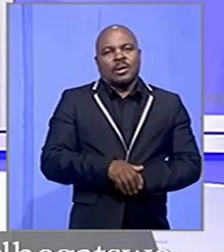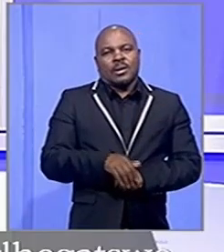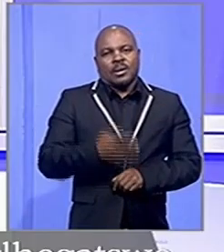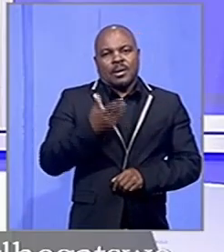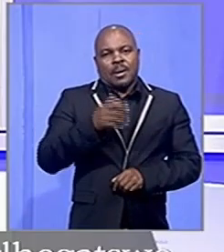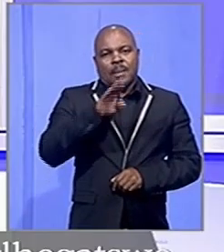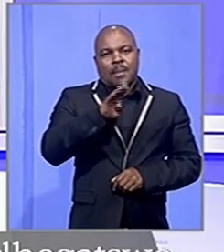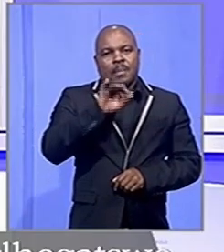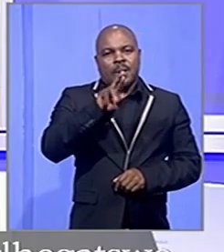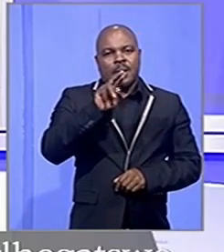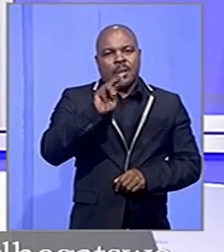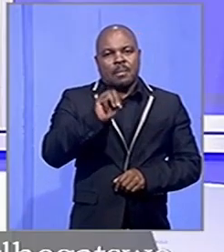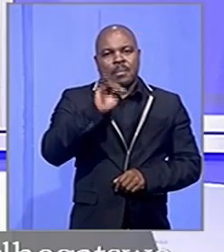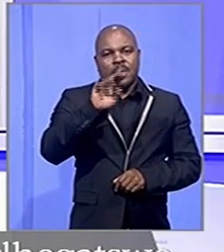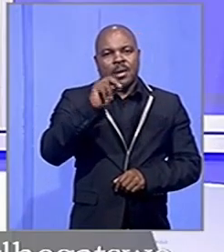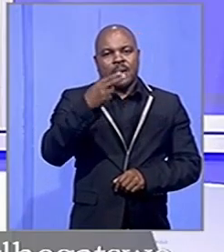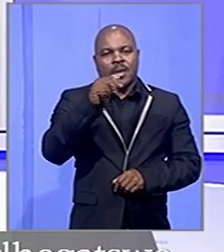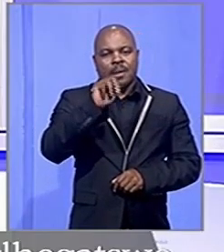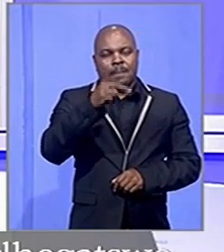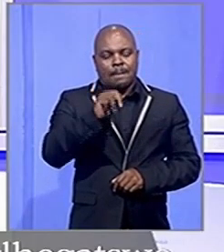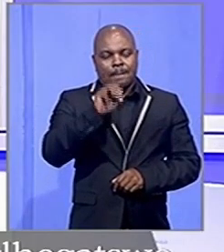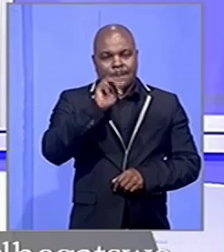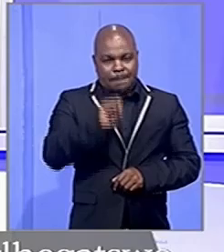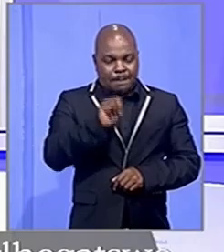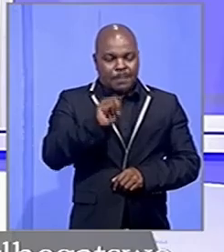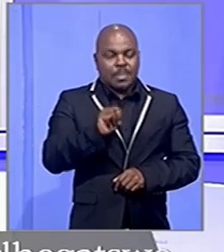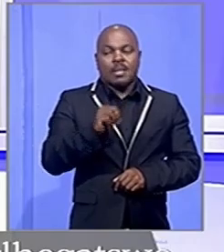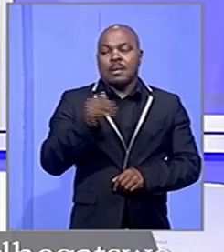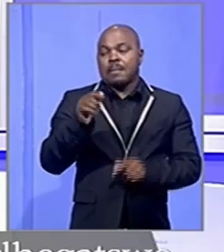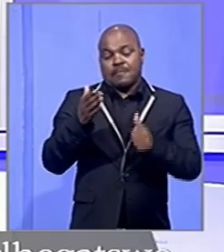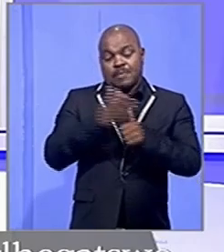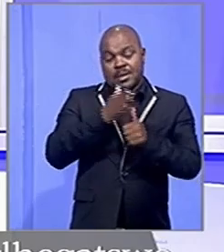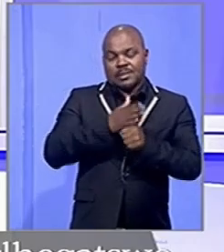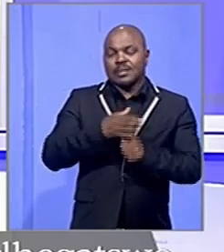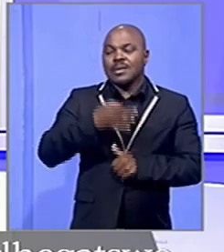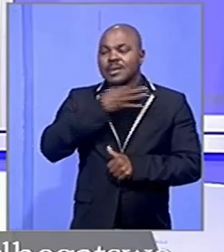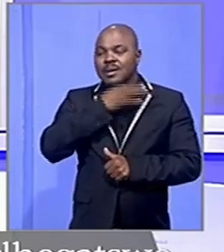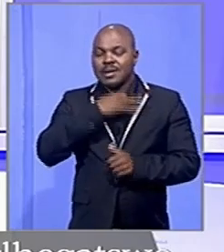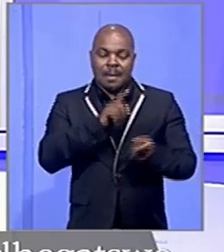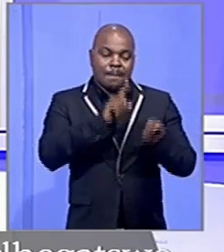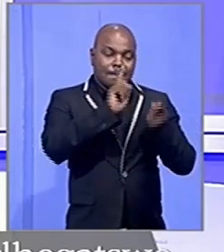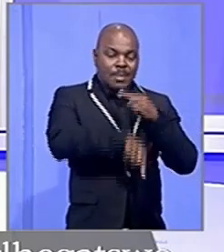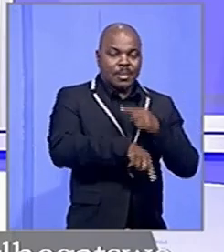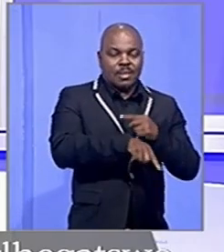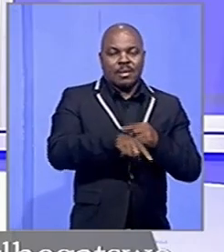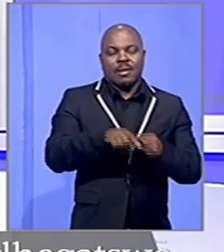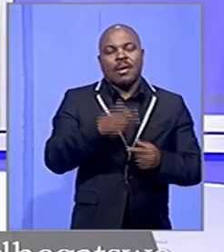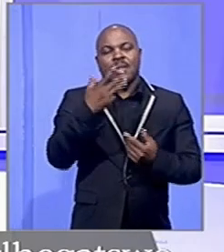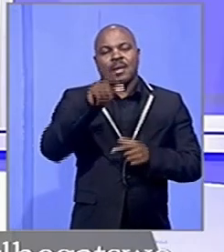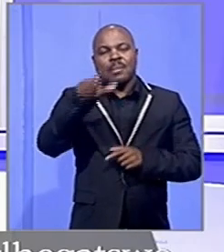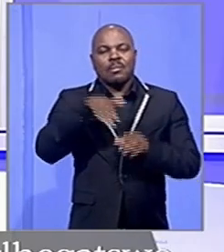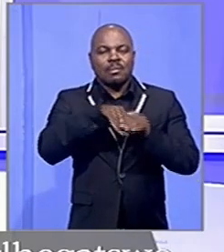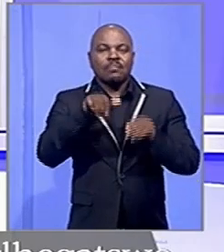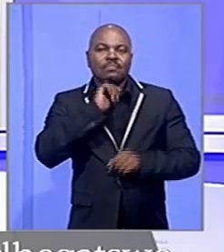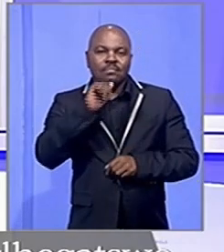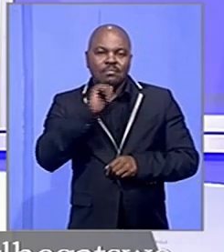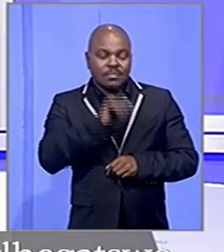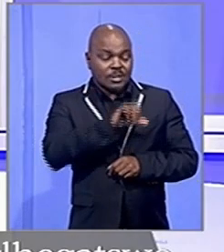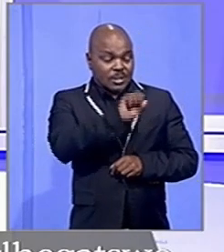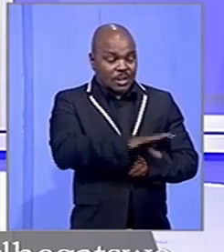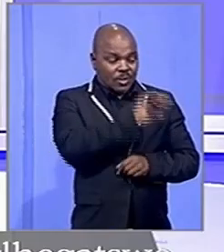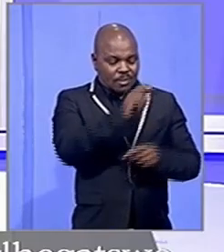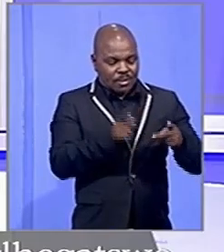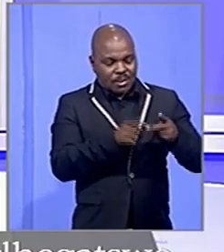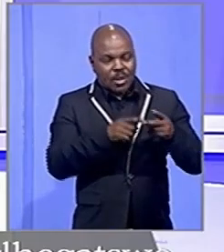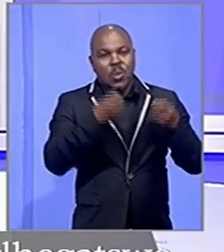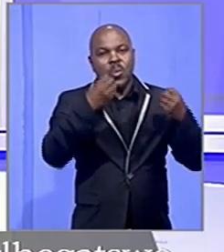kwa Birmingham. Morago ga go latlhegelwa go England mo motshamekong wa bone wa ntlha ka diwikete di le 9, Afrika Borwa e